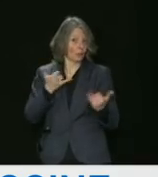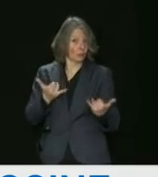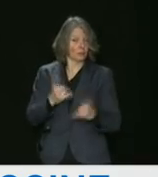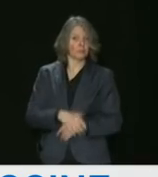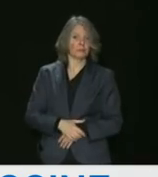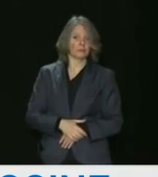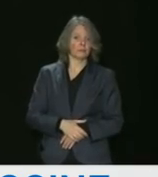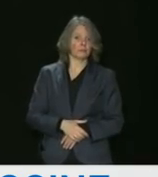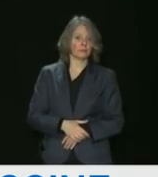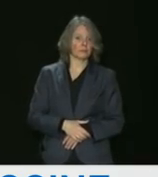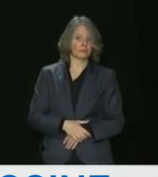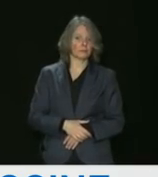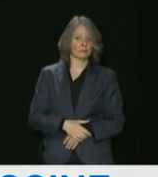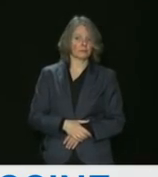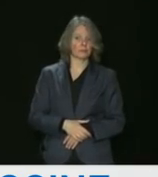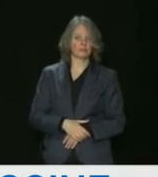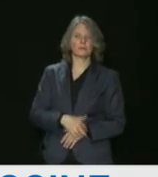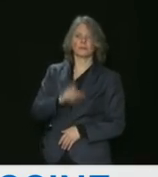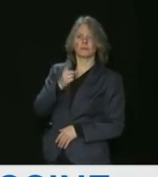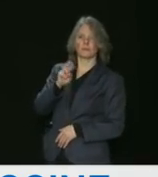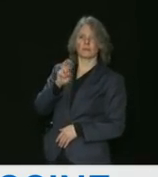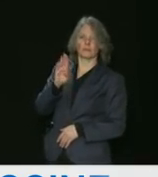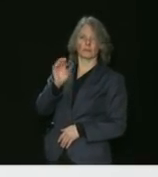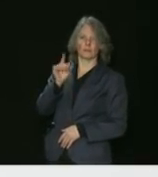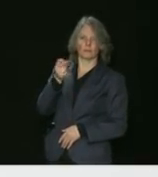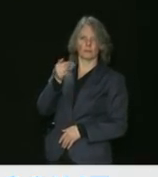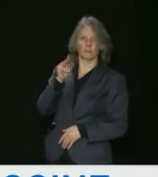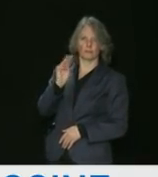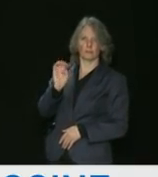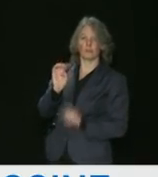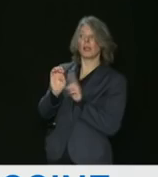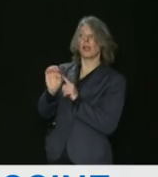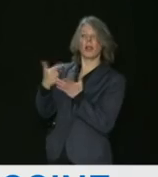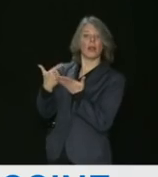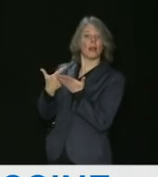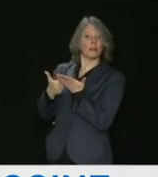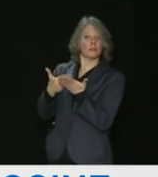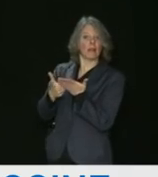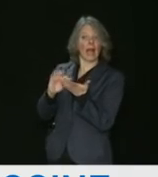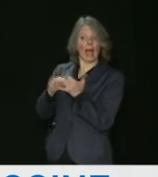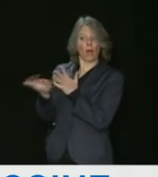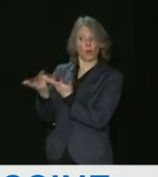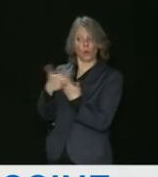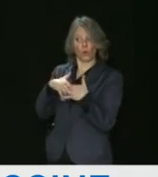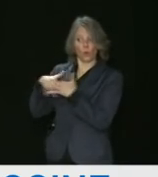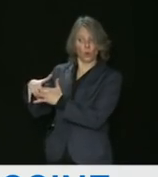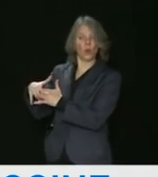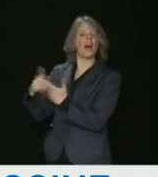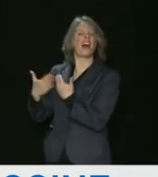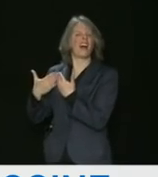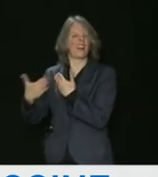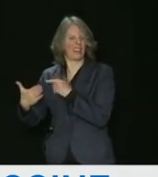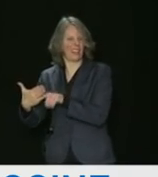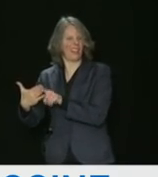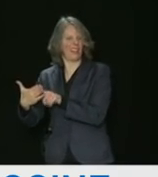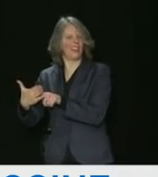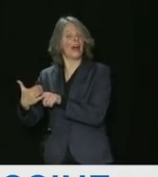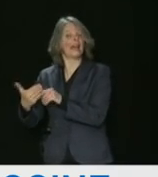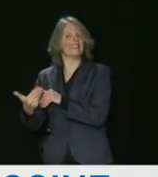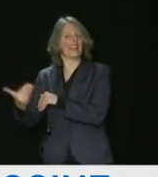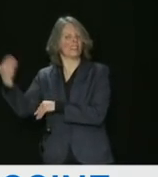All questions with regard to logistics, availability, and supply will be discussed in a briefing that will follow this briefing.